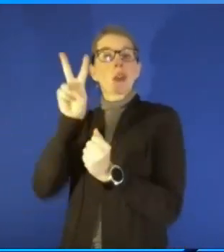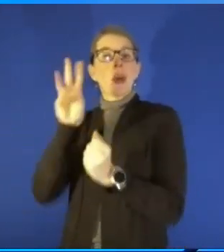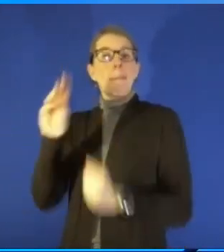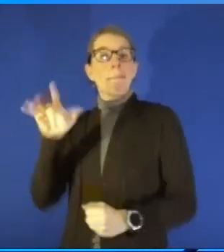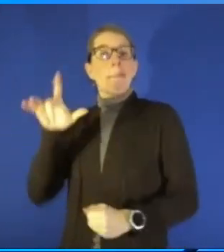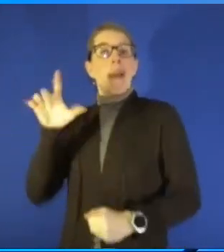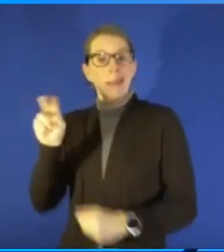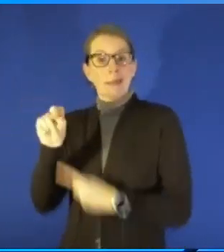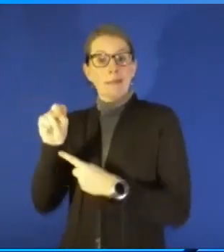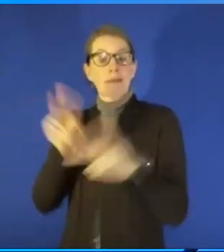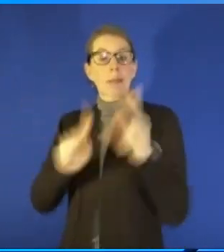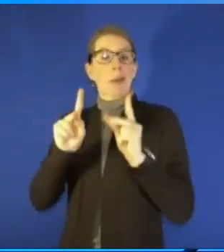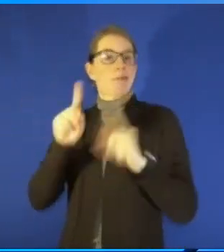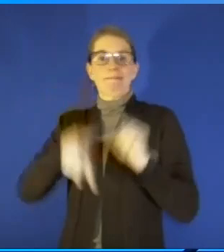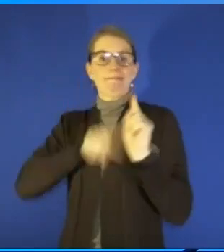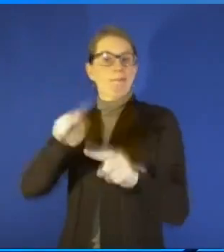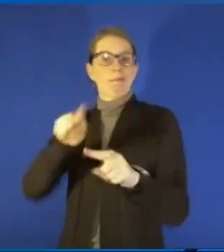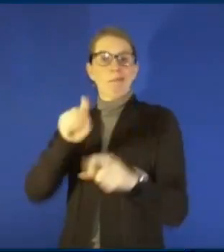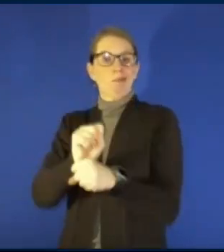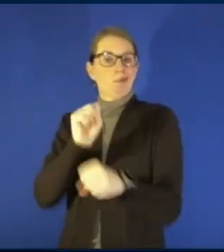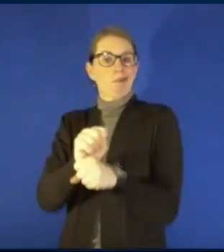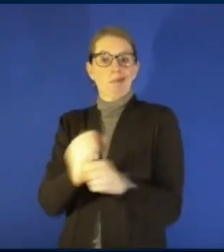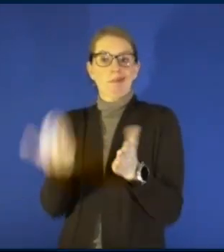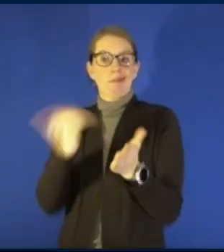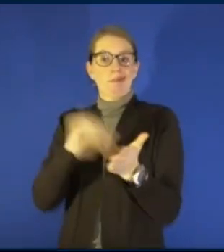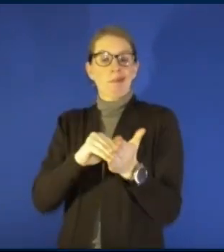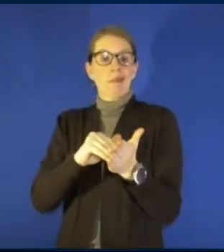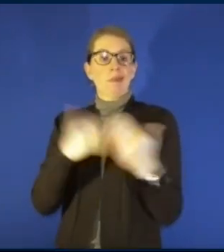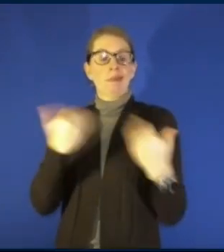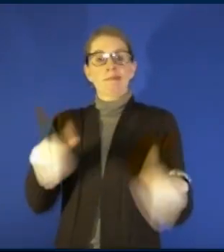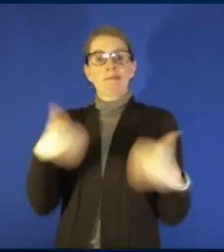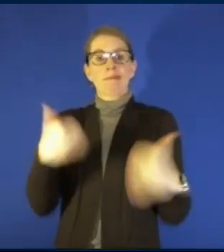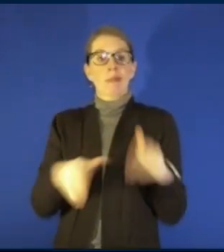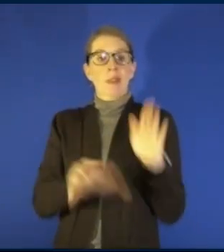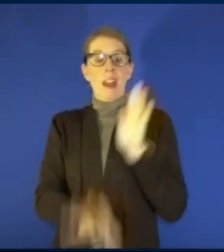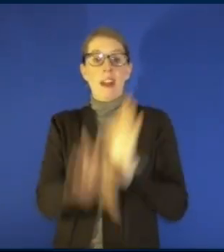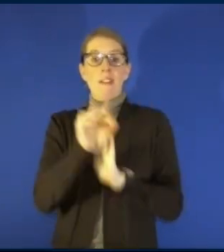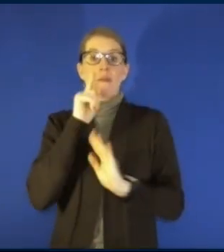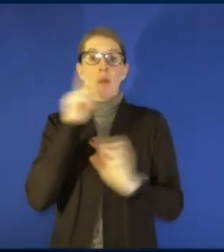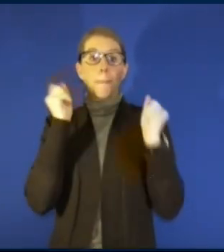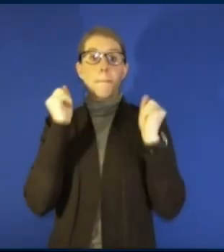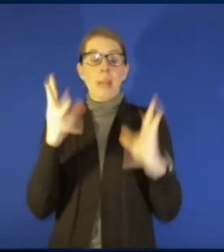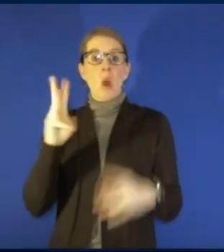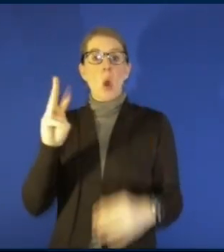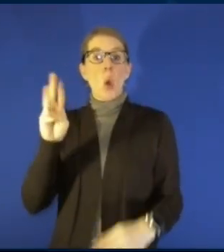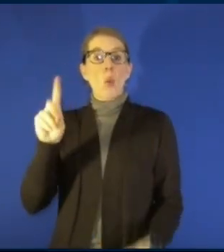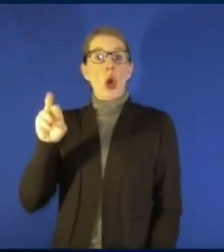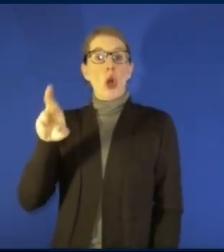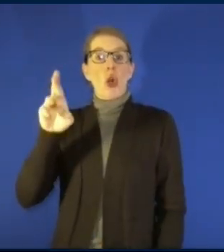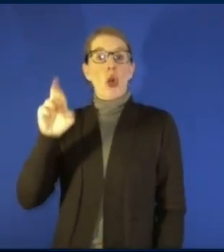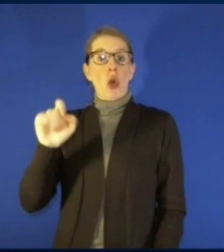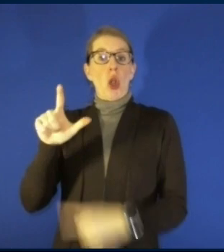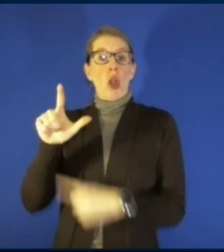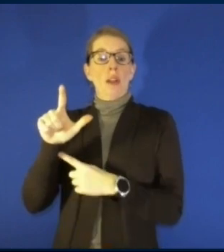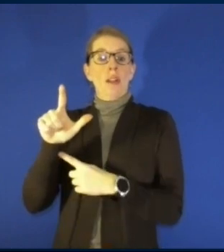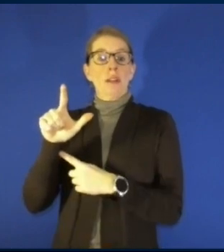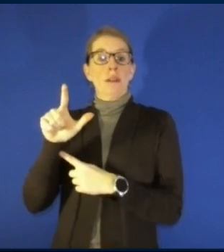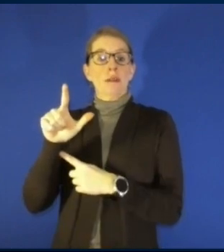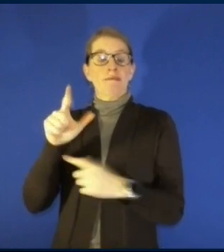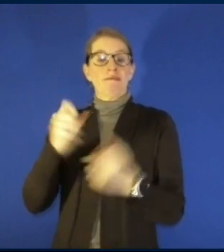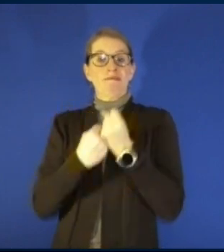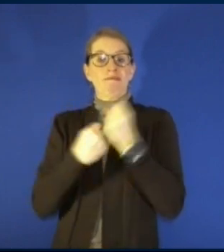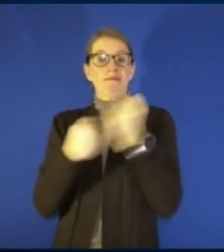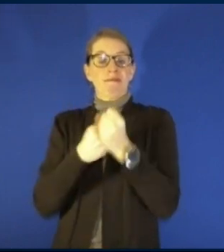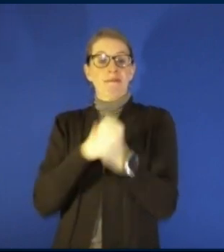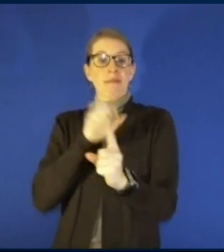to return to work. A big find out there for all you Wordle fans. It appears the popular internet word game